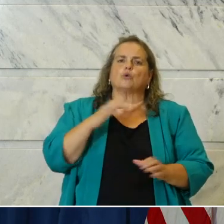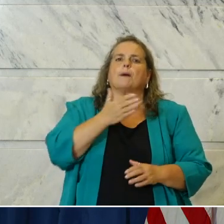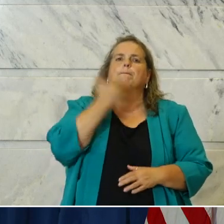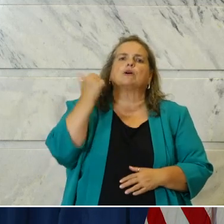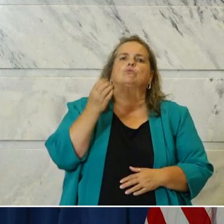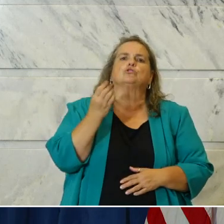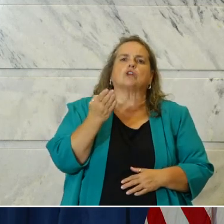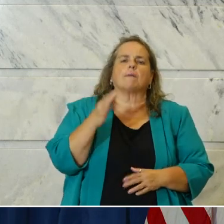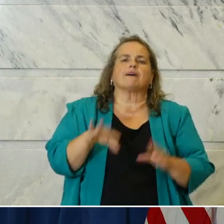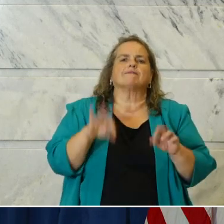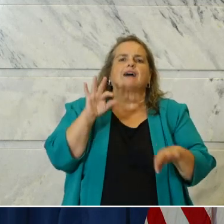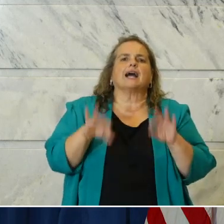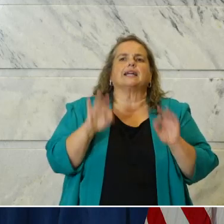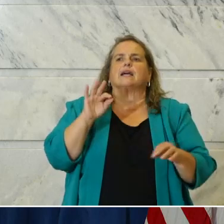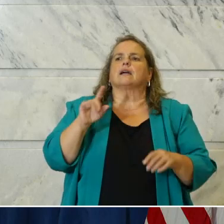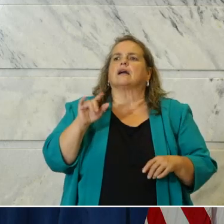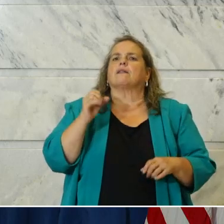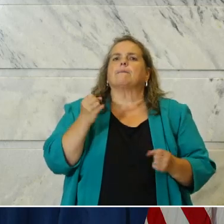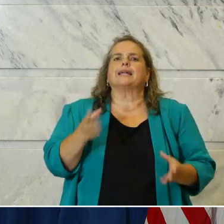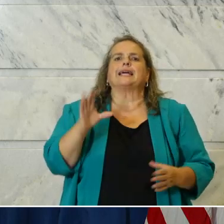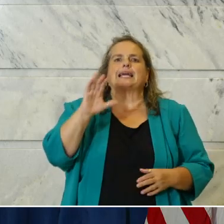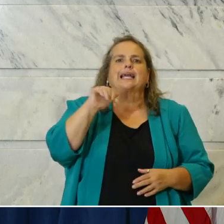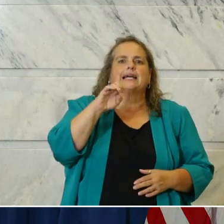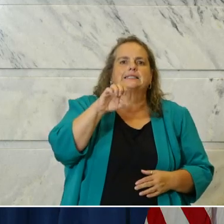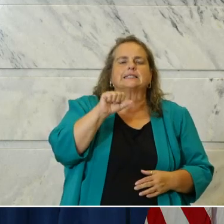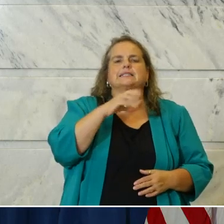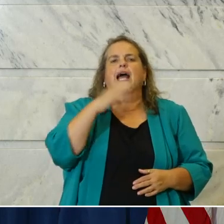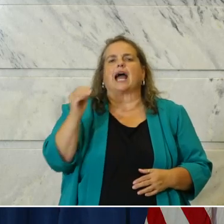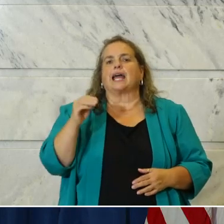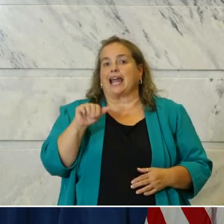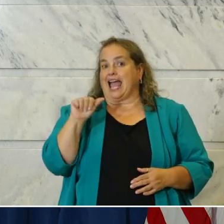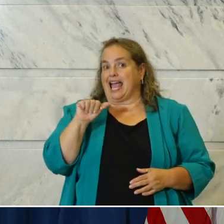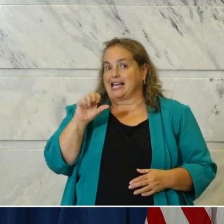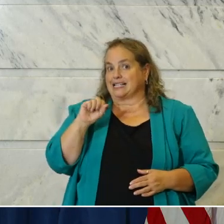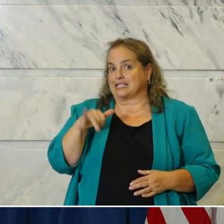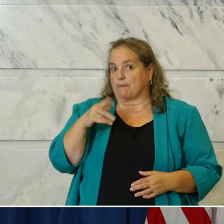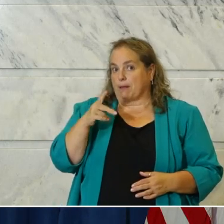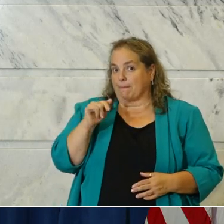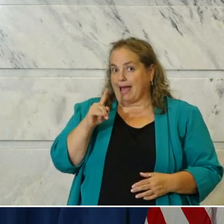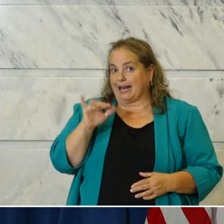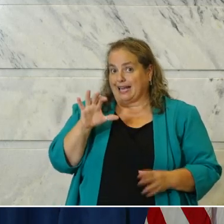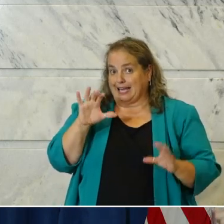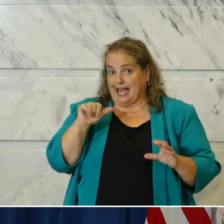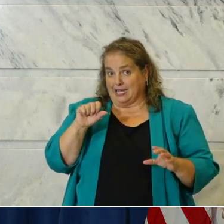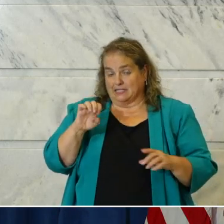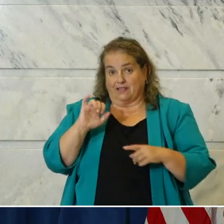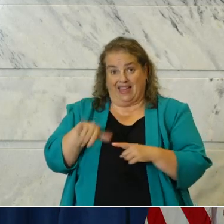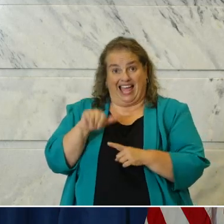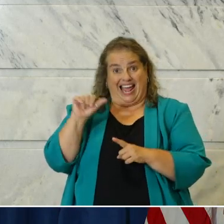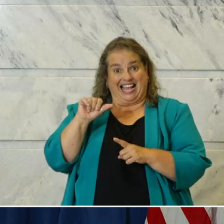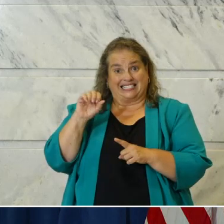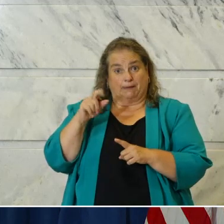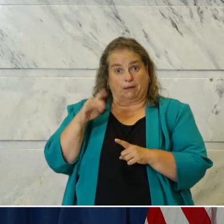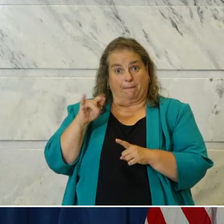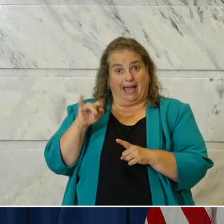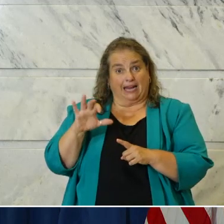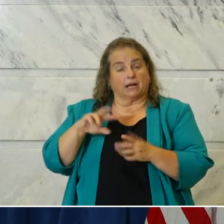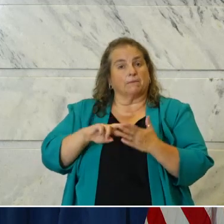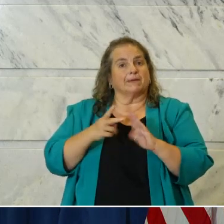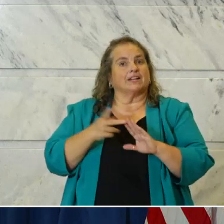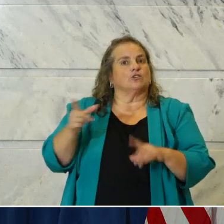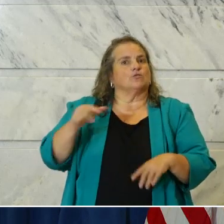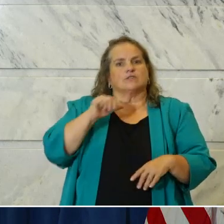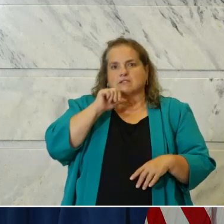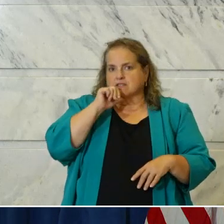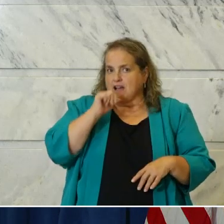of finding a lot of those asymptomatic cases too. One of the reasons that there are more tests right now too are universities doing a